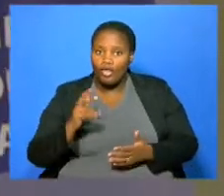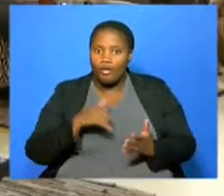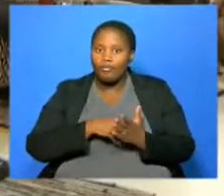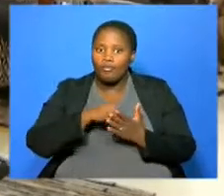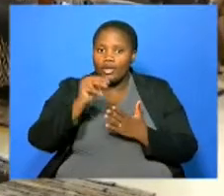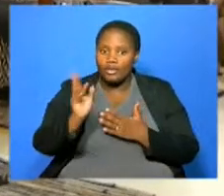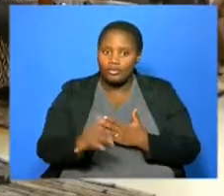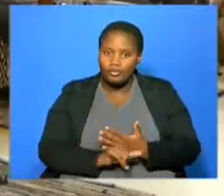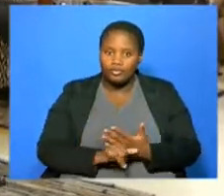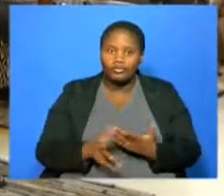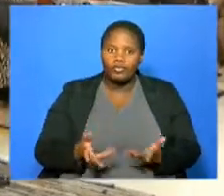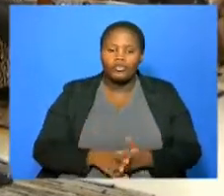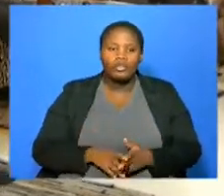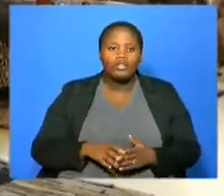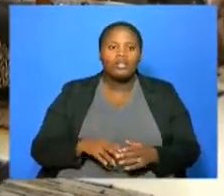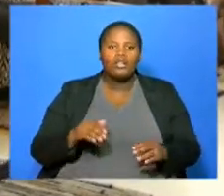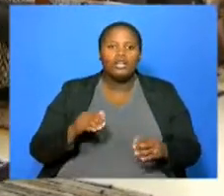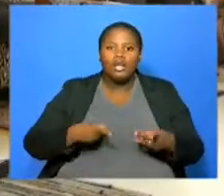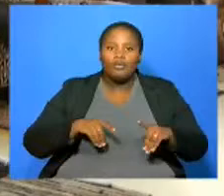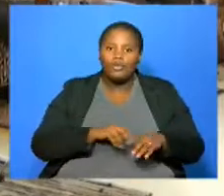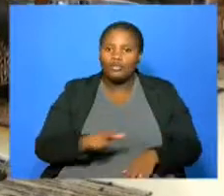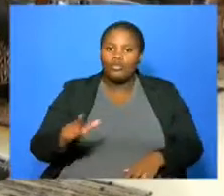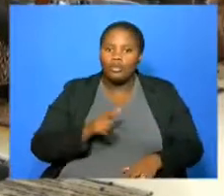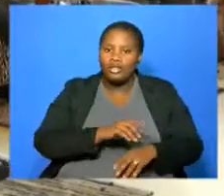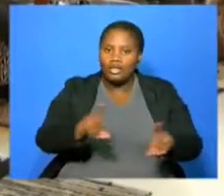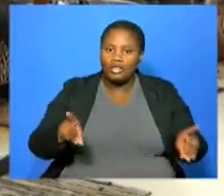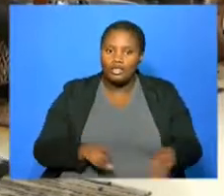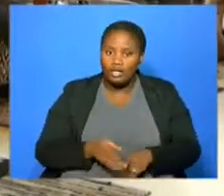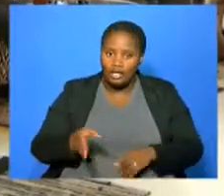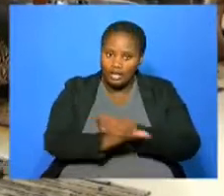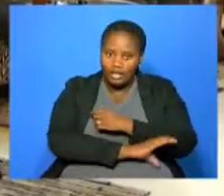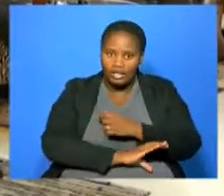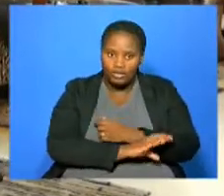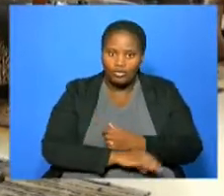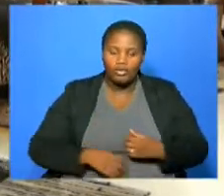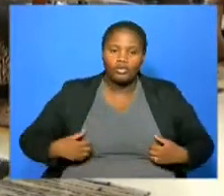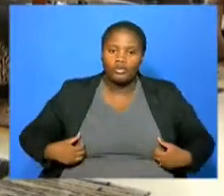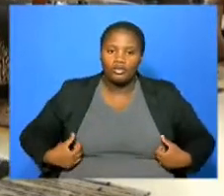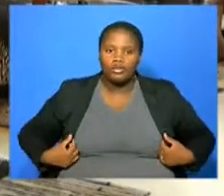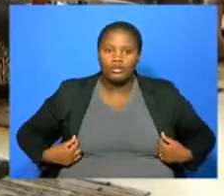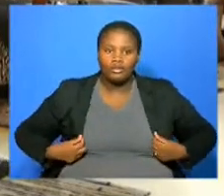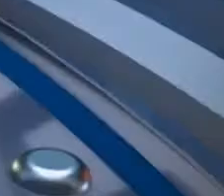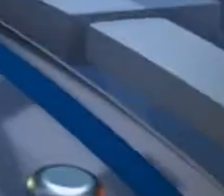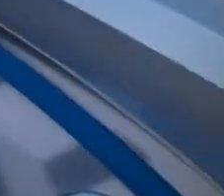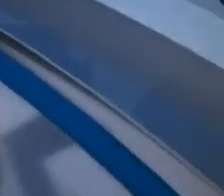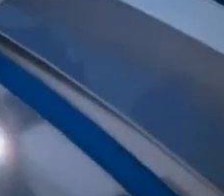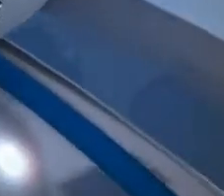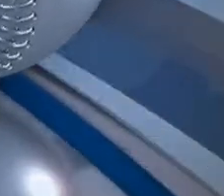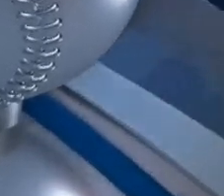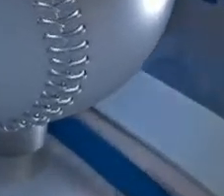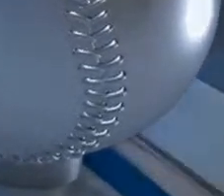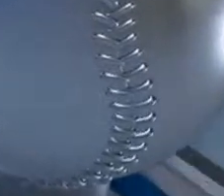20 places around the country. Terry Makhoeng, BTV News, Gaborone.